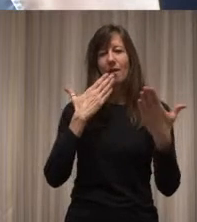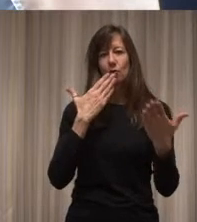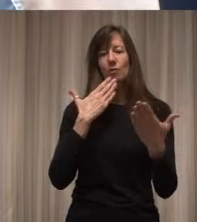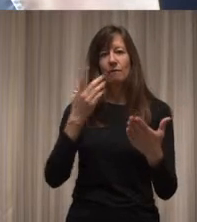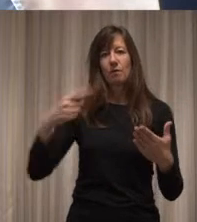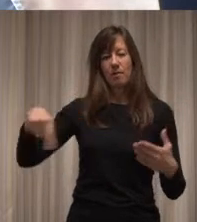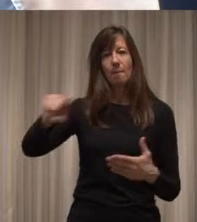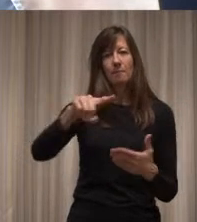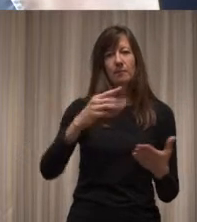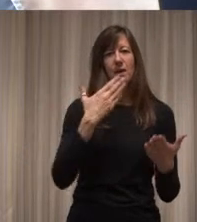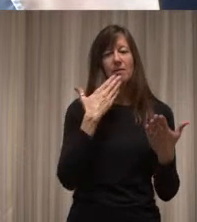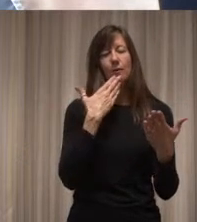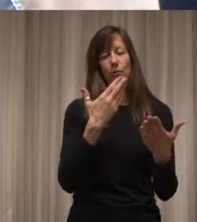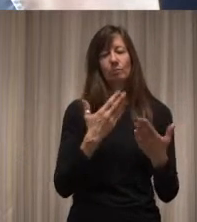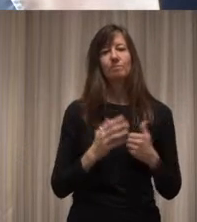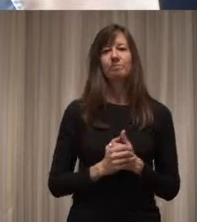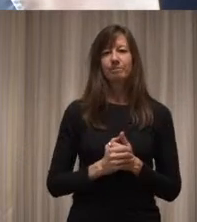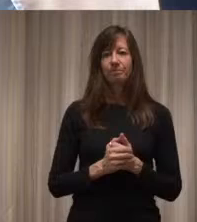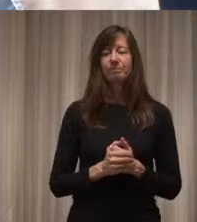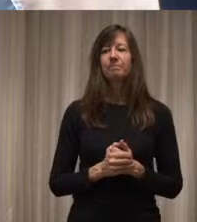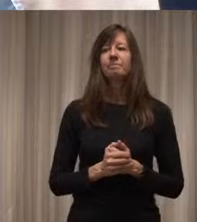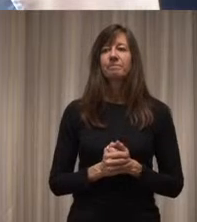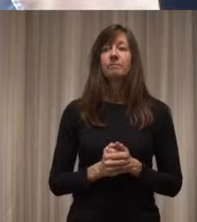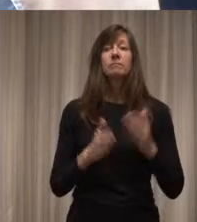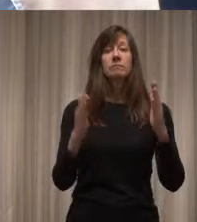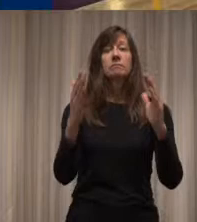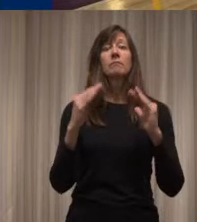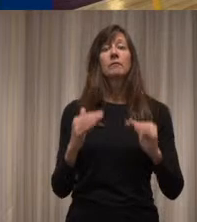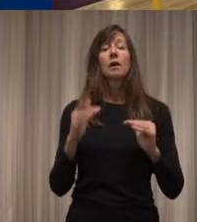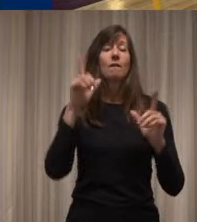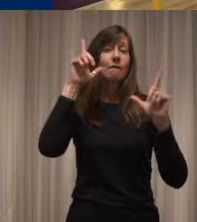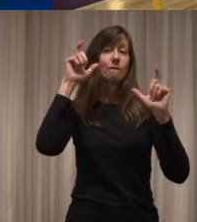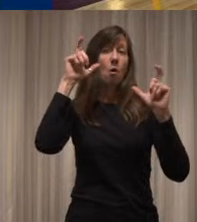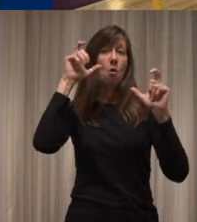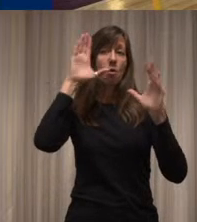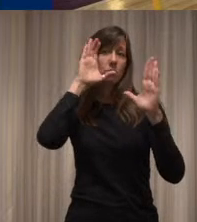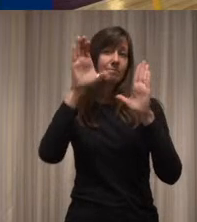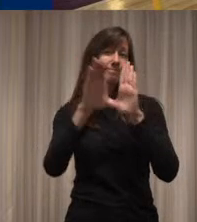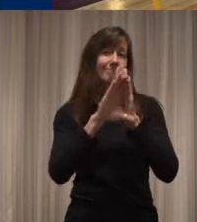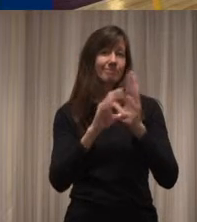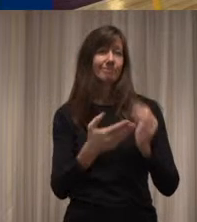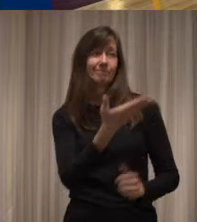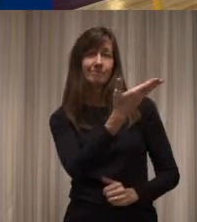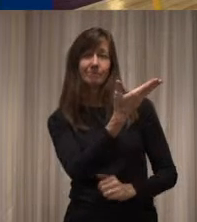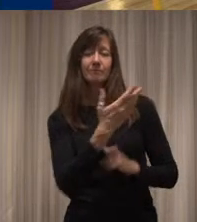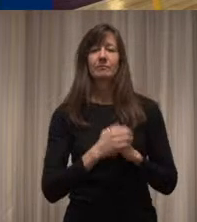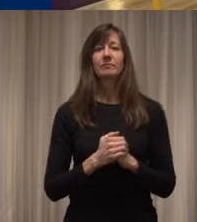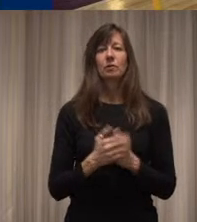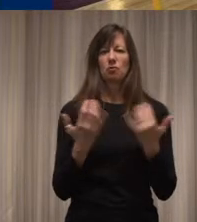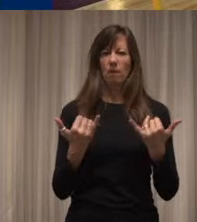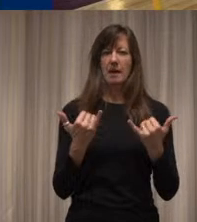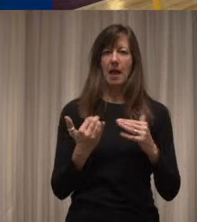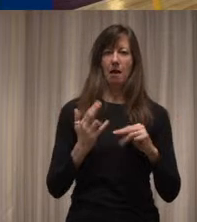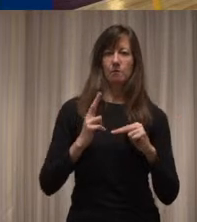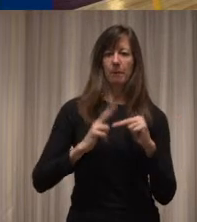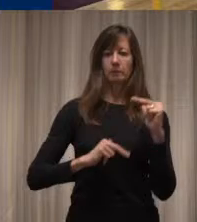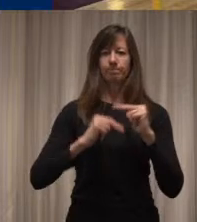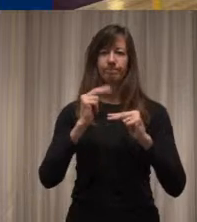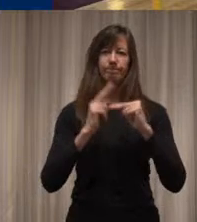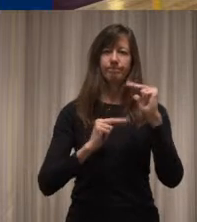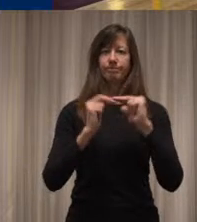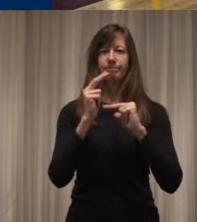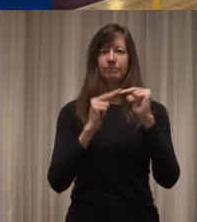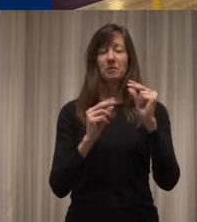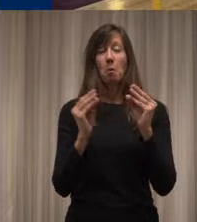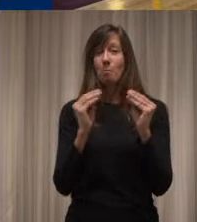So thank you to you guys for that. Here's some photos from that site. It's being built out right now as we speak. It's probably even more built out than